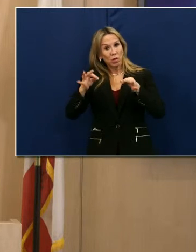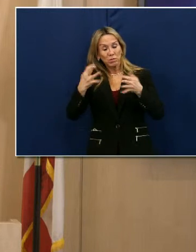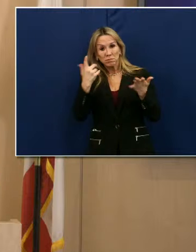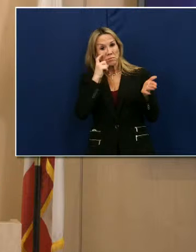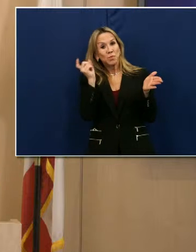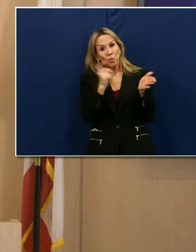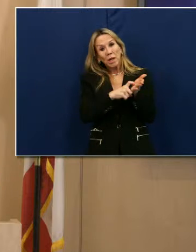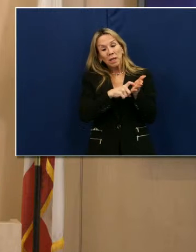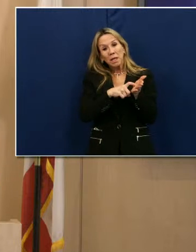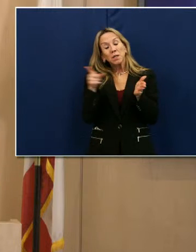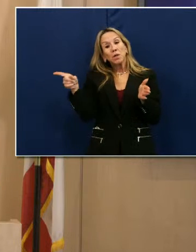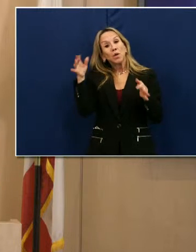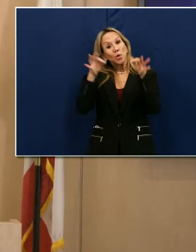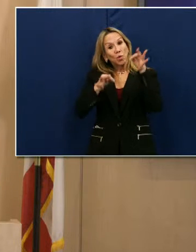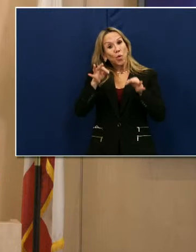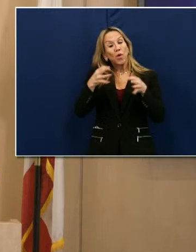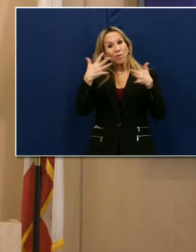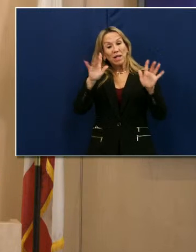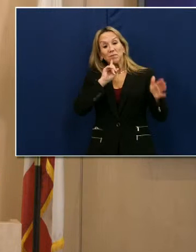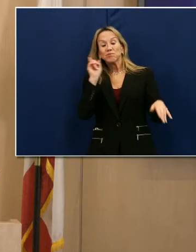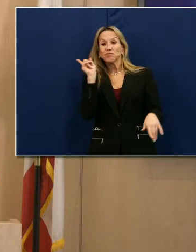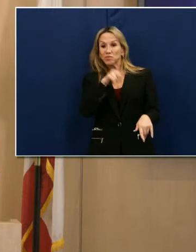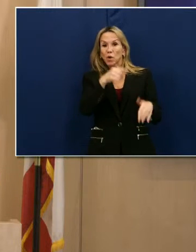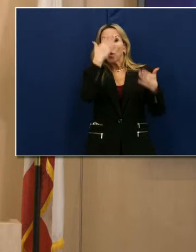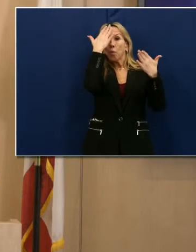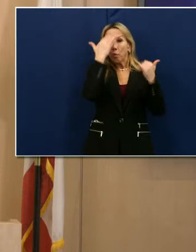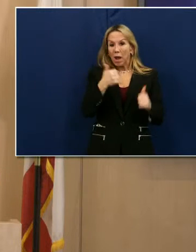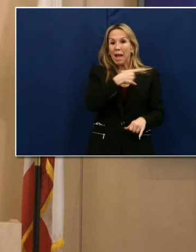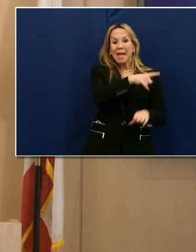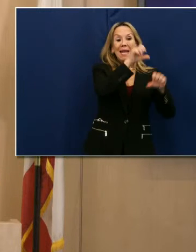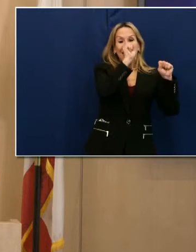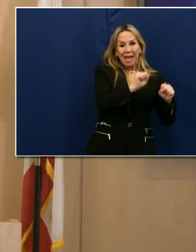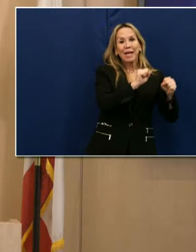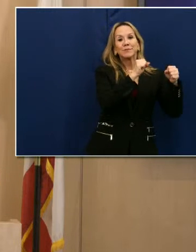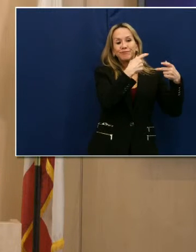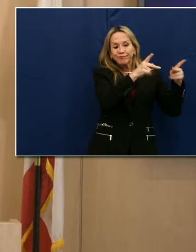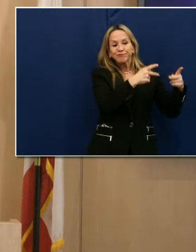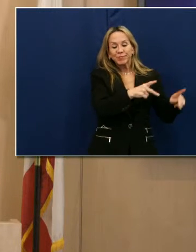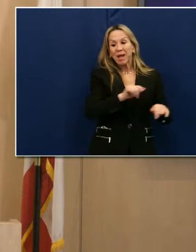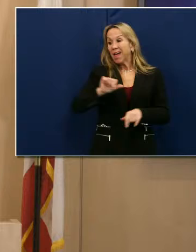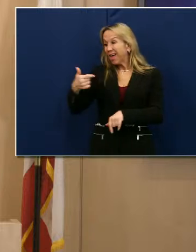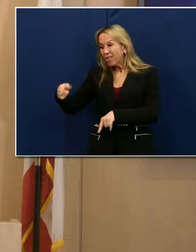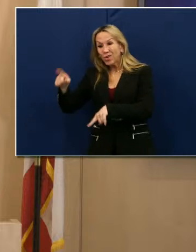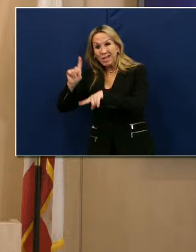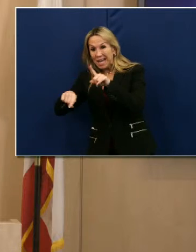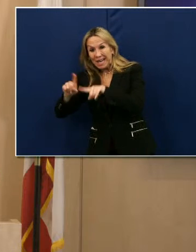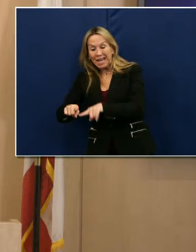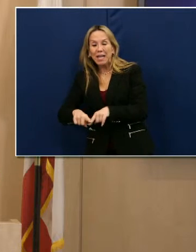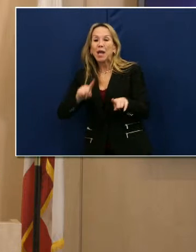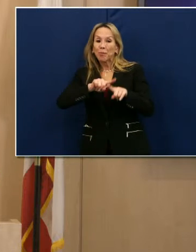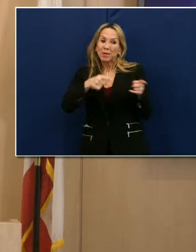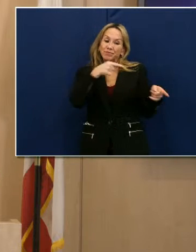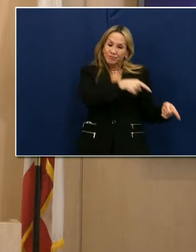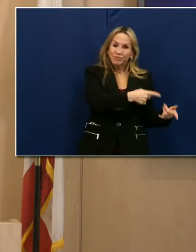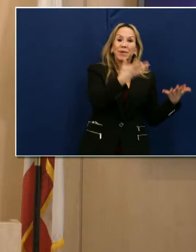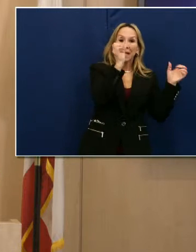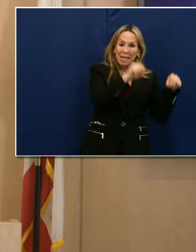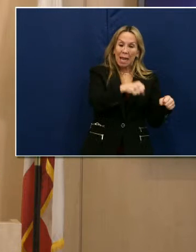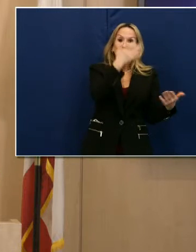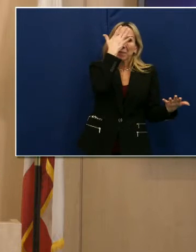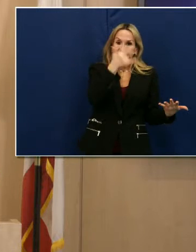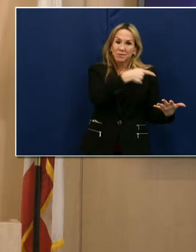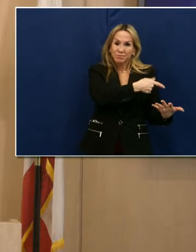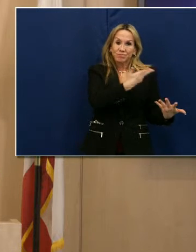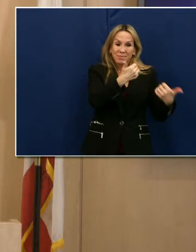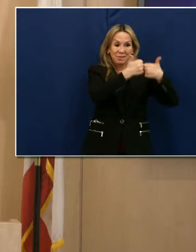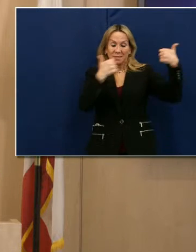outlined both why it is allowed to do things that other entities are not allowed to do, but also recognizing the extreme danger that